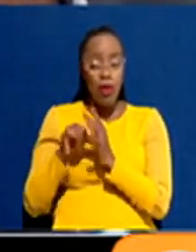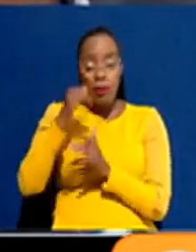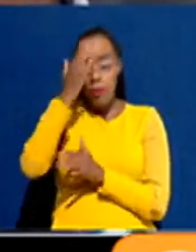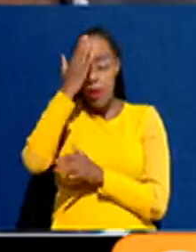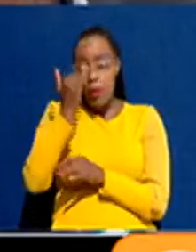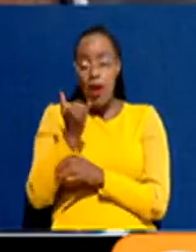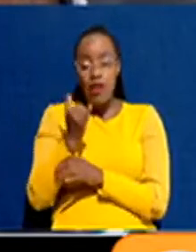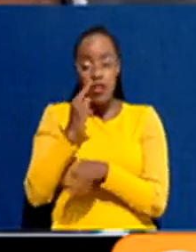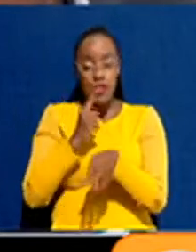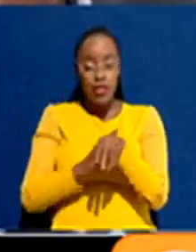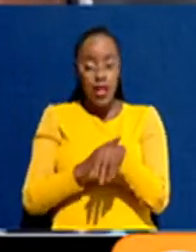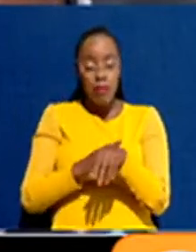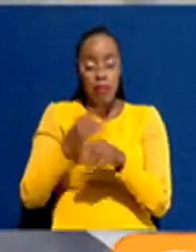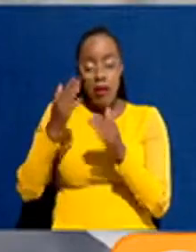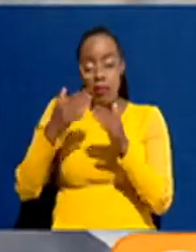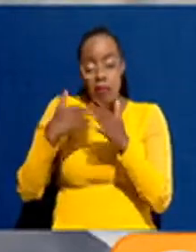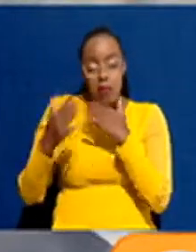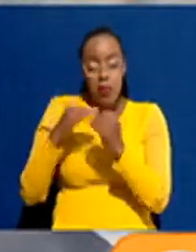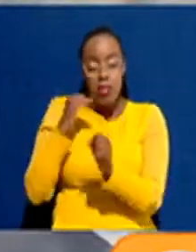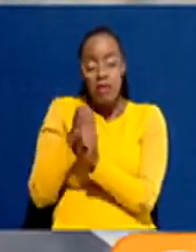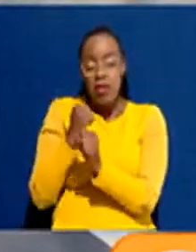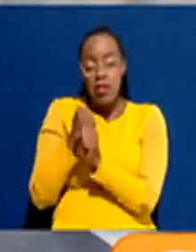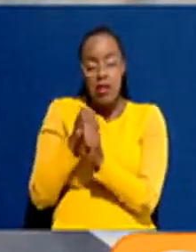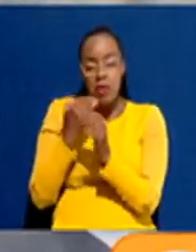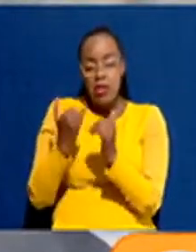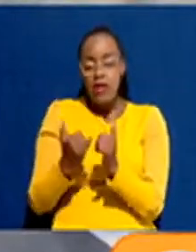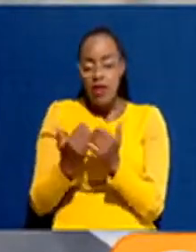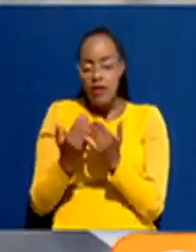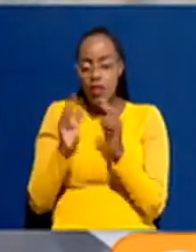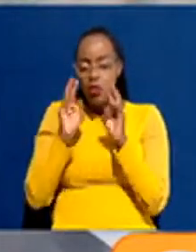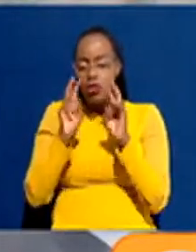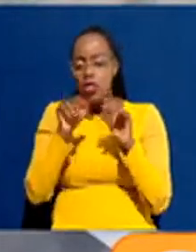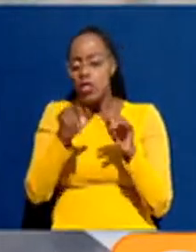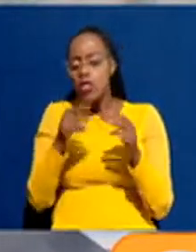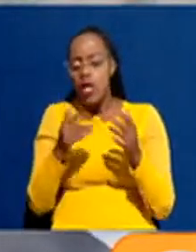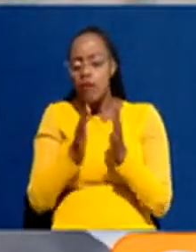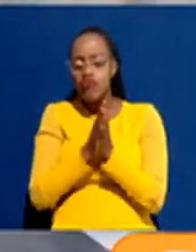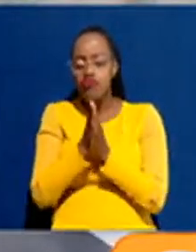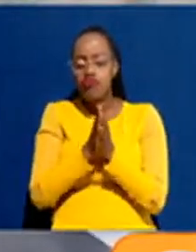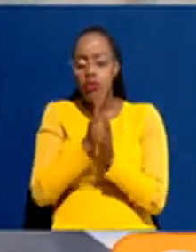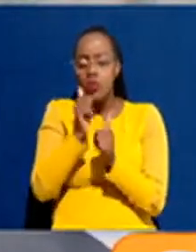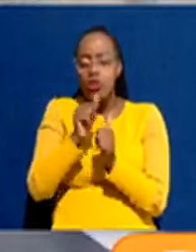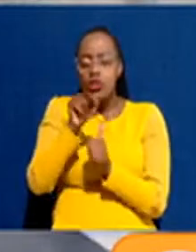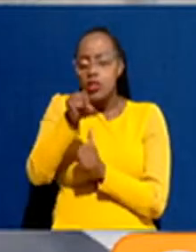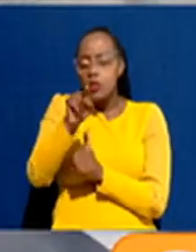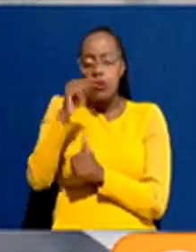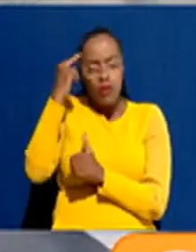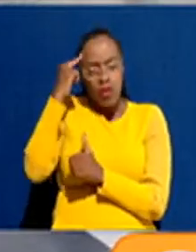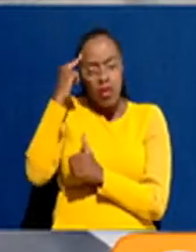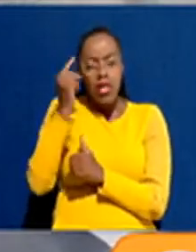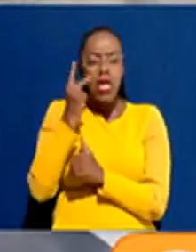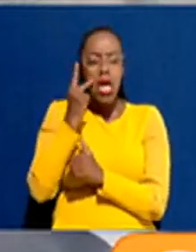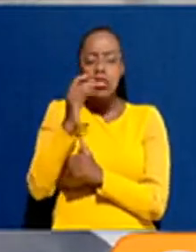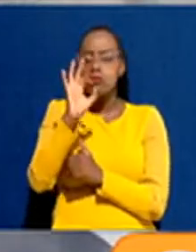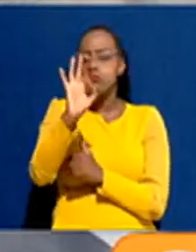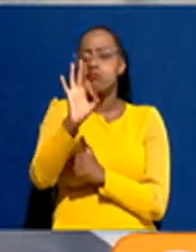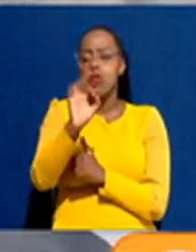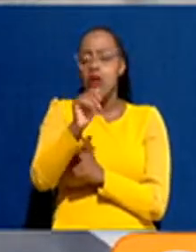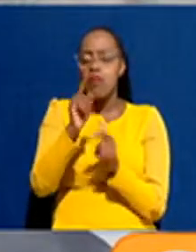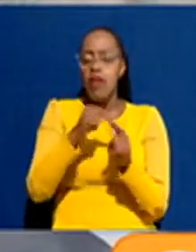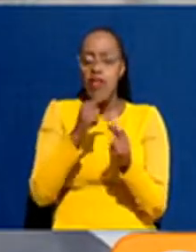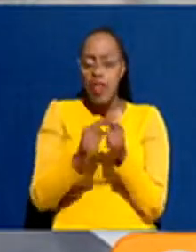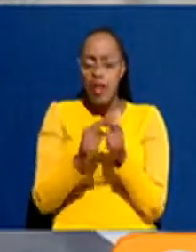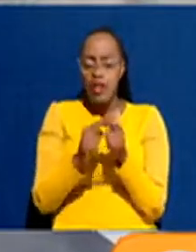Because what they may be doing is looking after their perceived interests, the way they think how. And